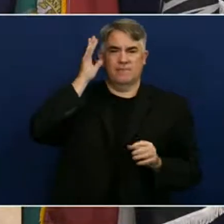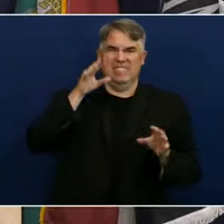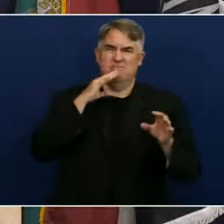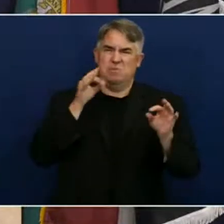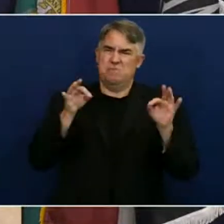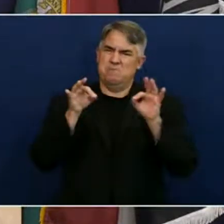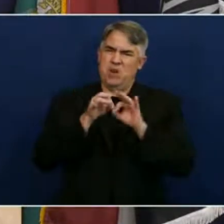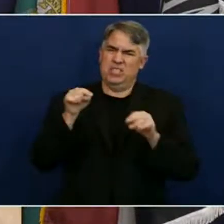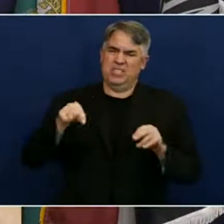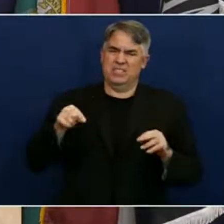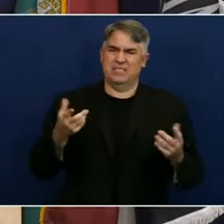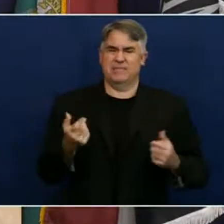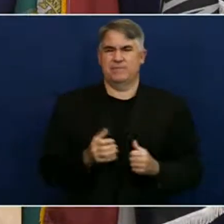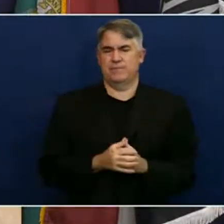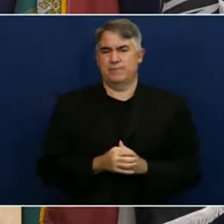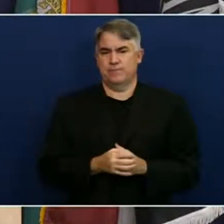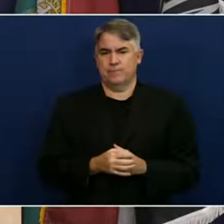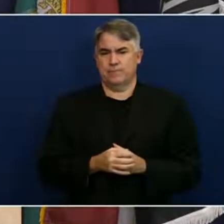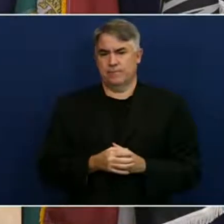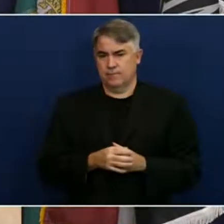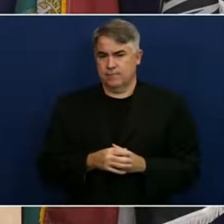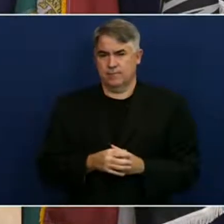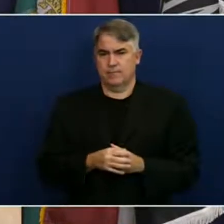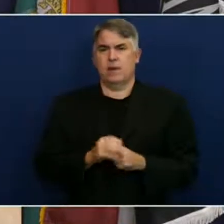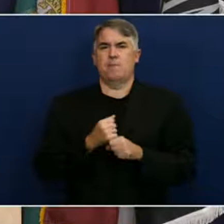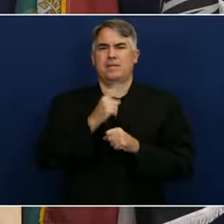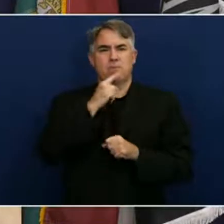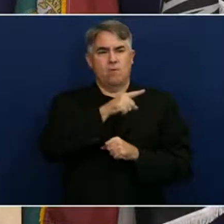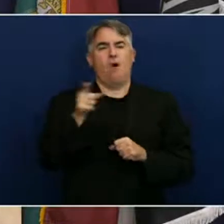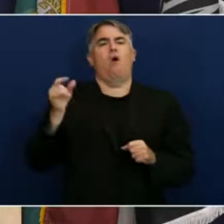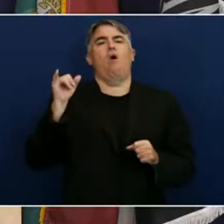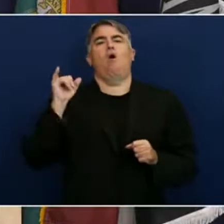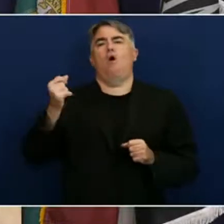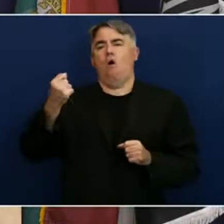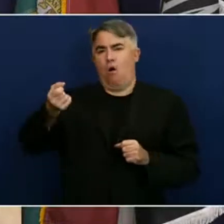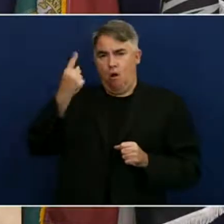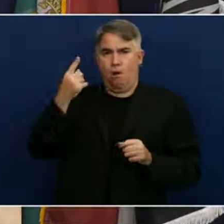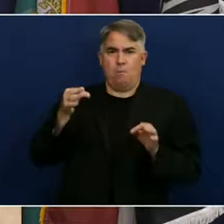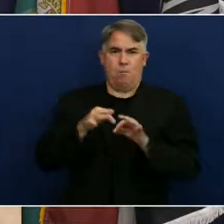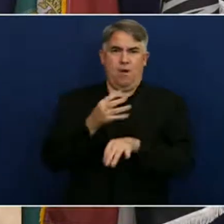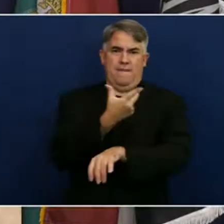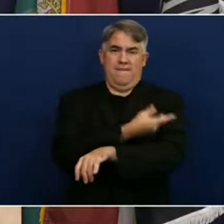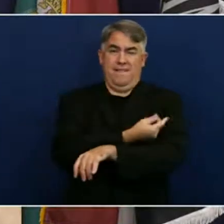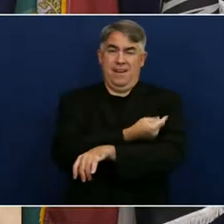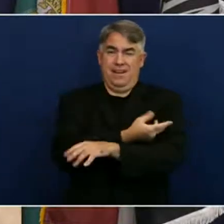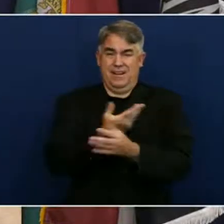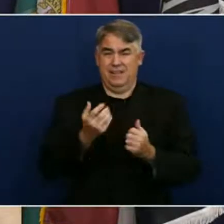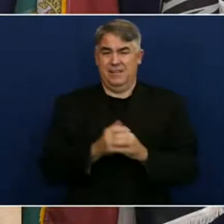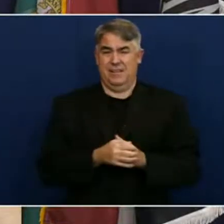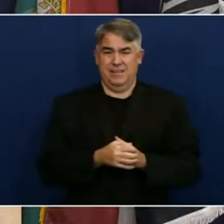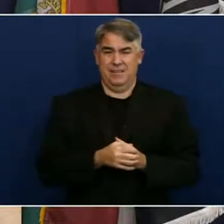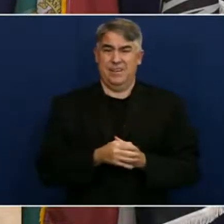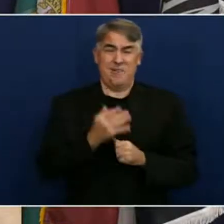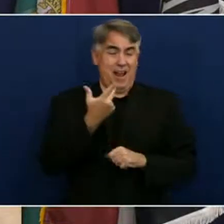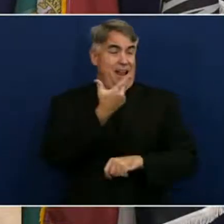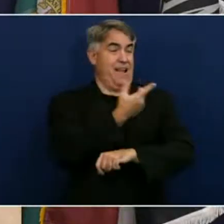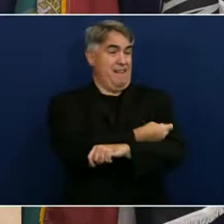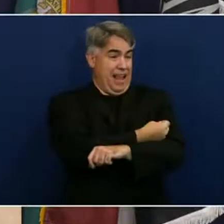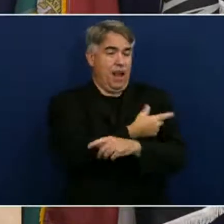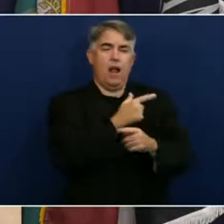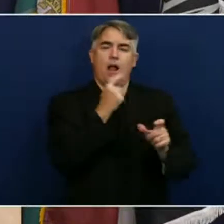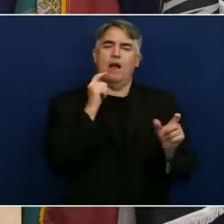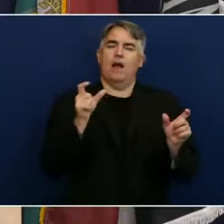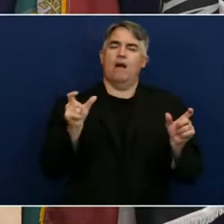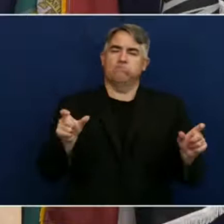way to move forward in terms of getting to the place we want to get to, which is the greatest protection for the greatest number. And so we're going to continue on